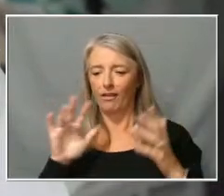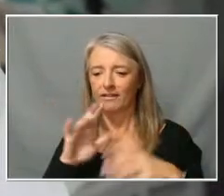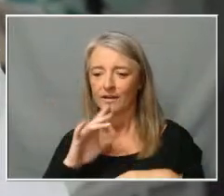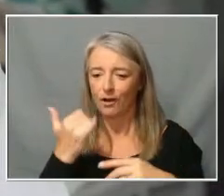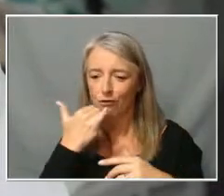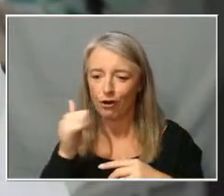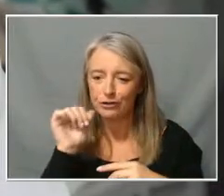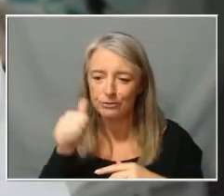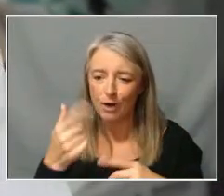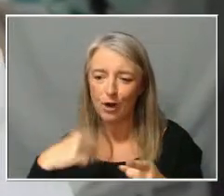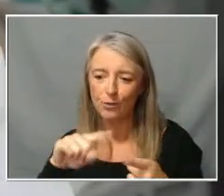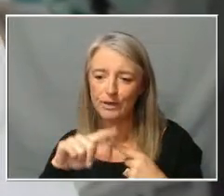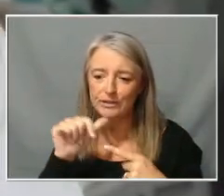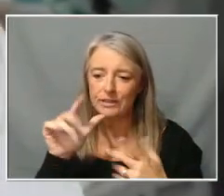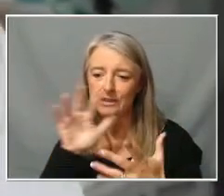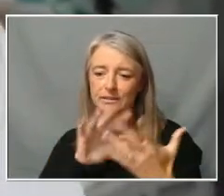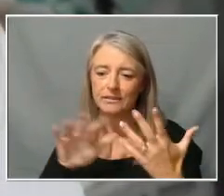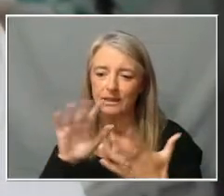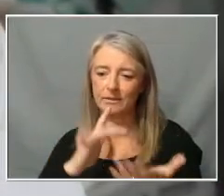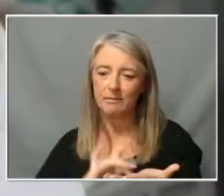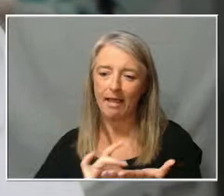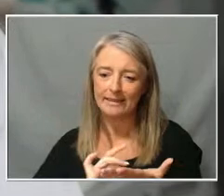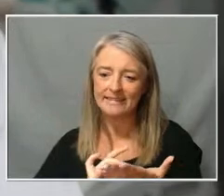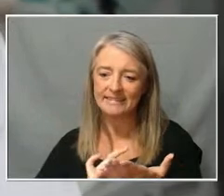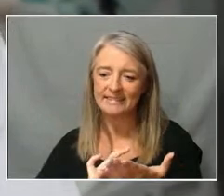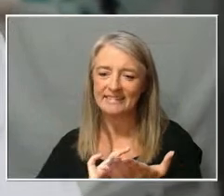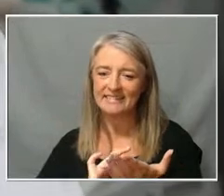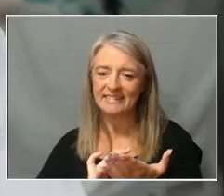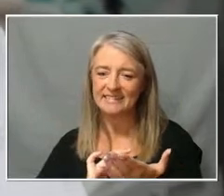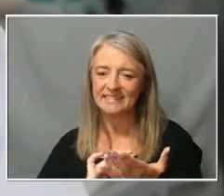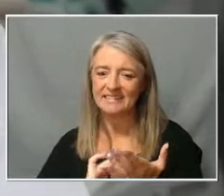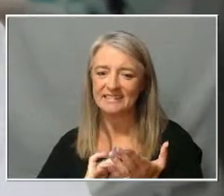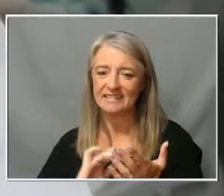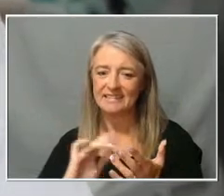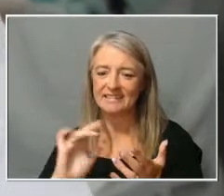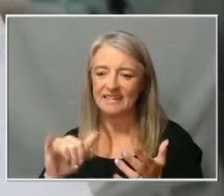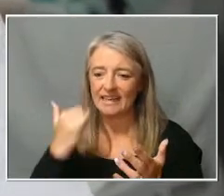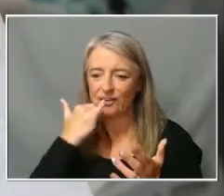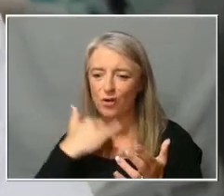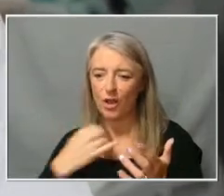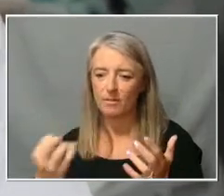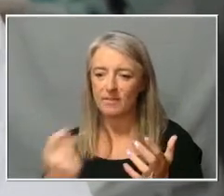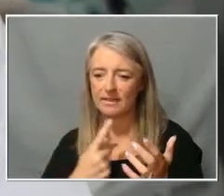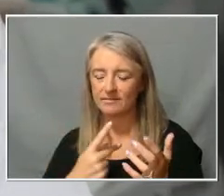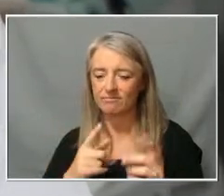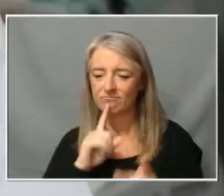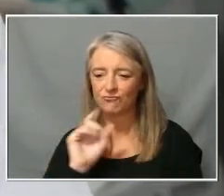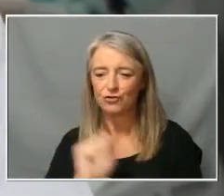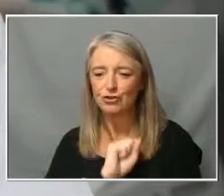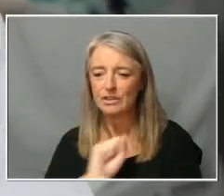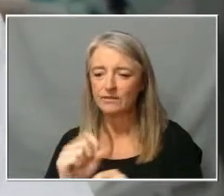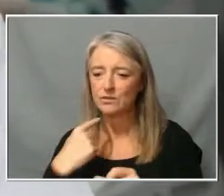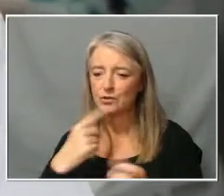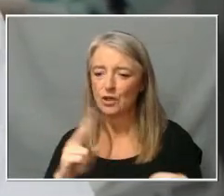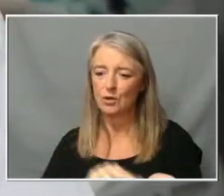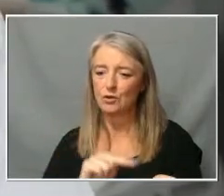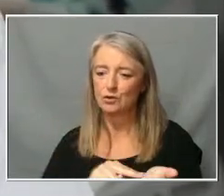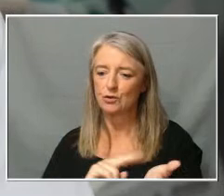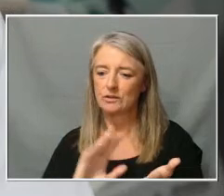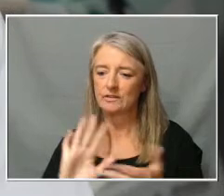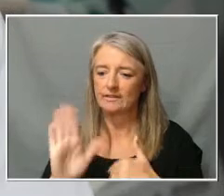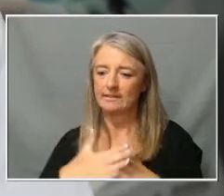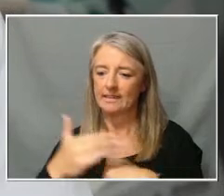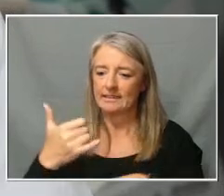tomorrow when you're not so sedated. And I didn't want to get off the phone. I was like, that guy ain't calling me again. And sure enough, I was telling my nurse the story the next day, and the phone